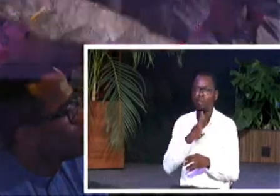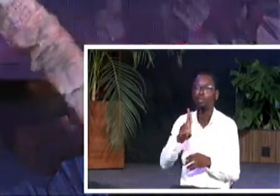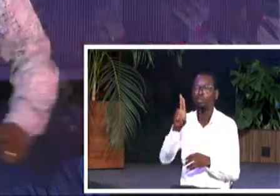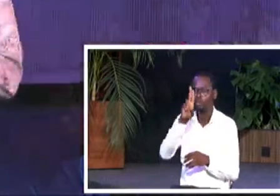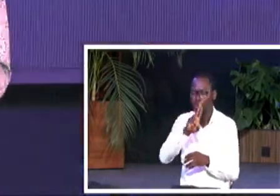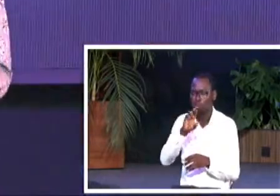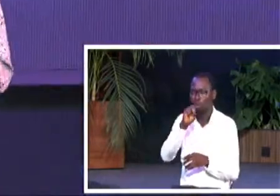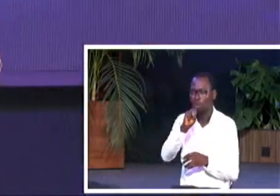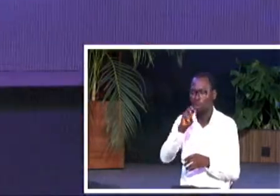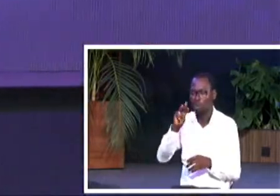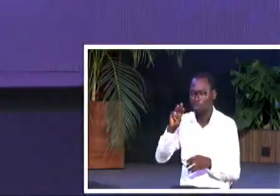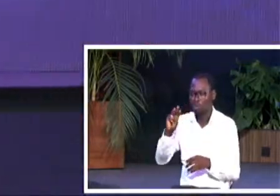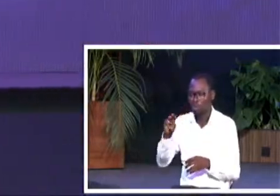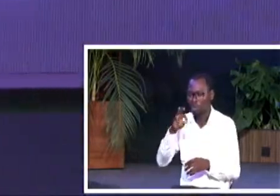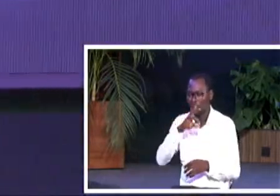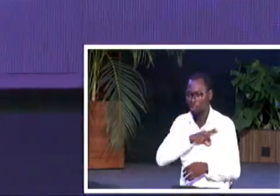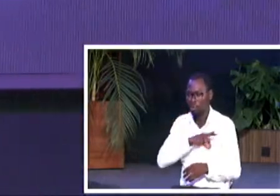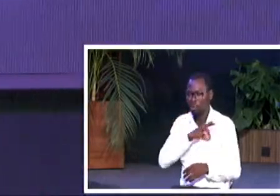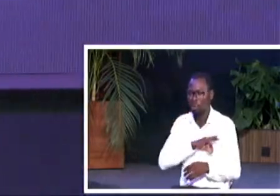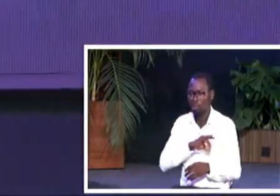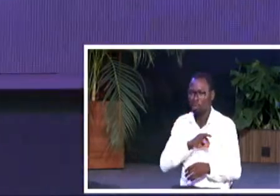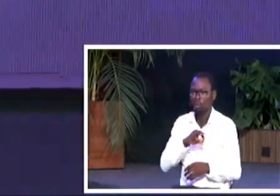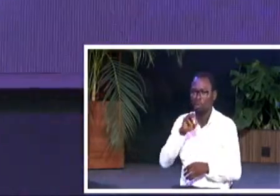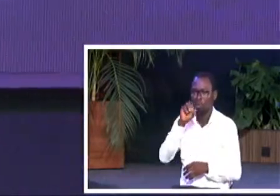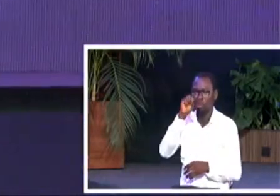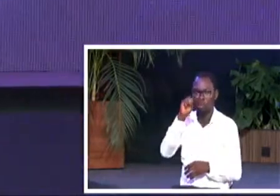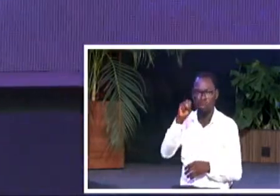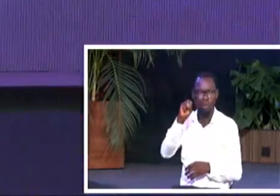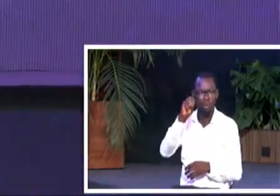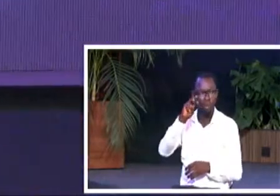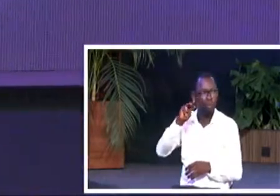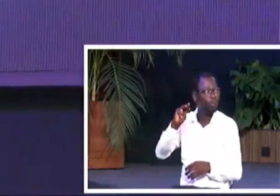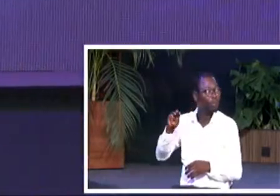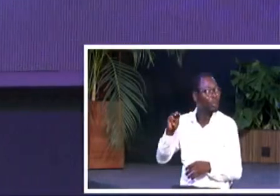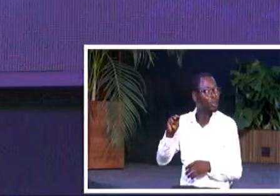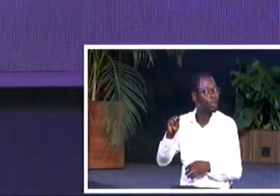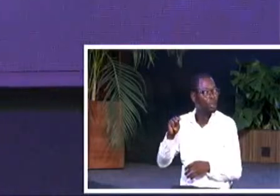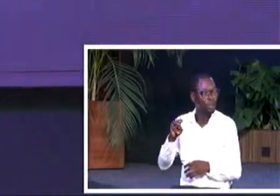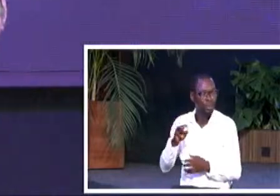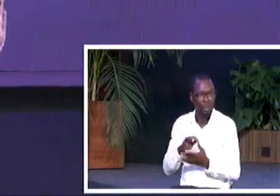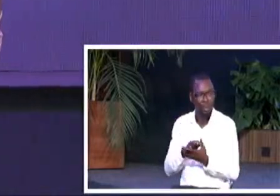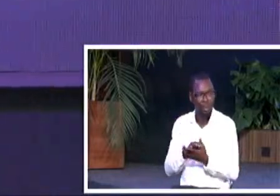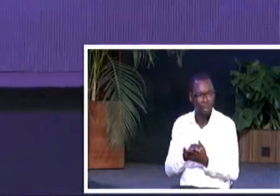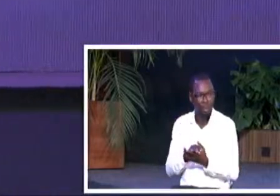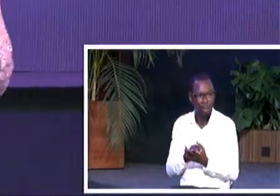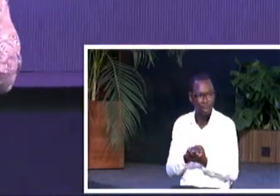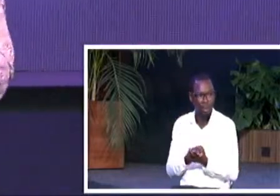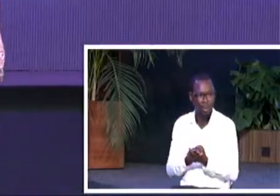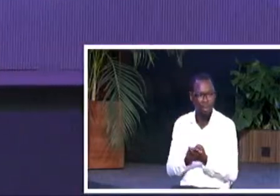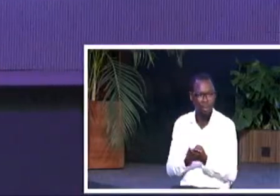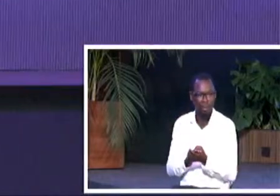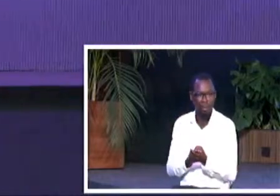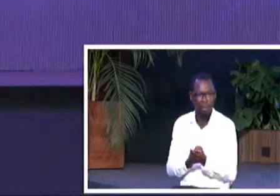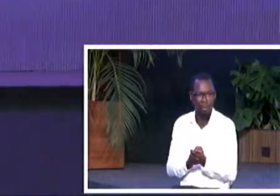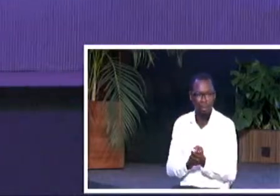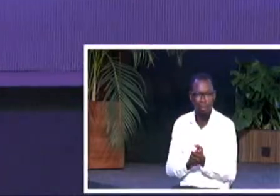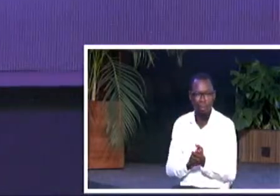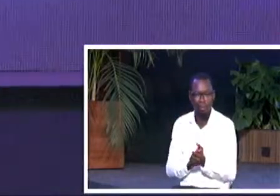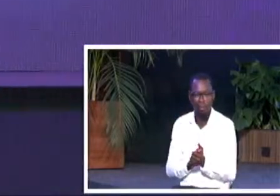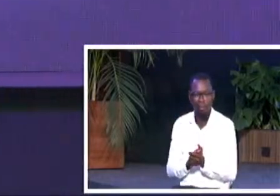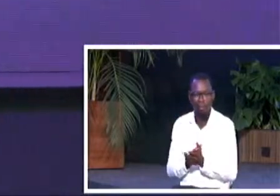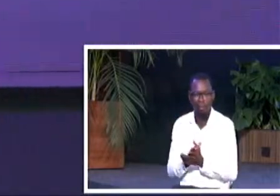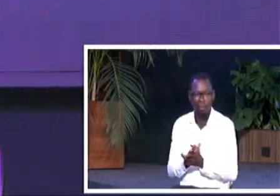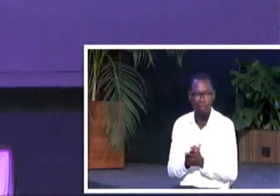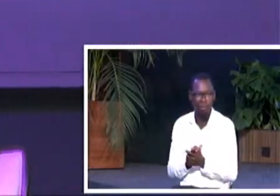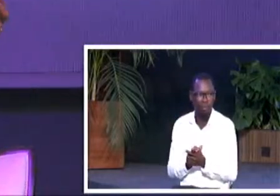profitably. Go on your social media and write one big takeout, one big lesson you've learned tonight. I think it's a